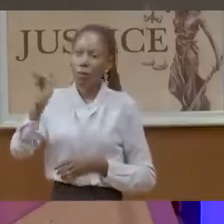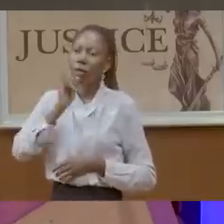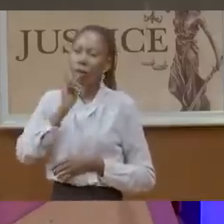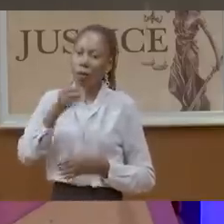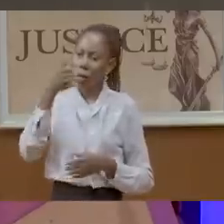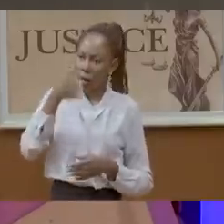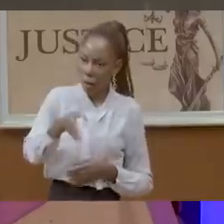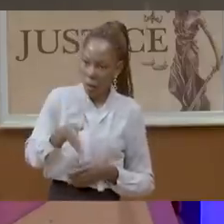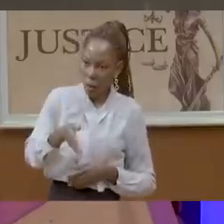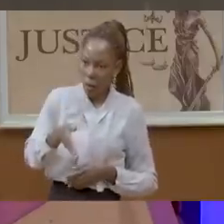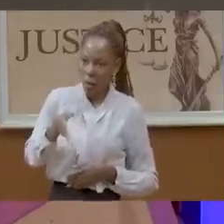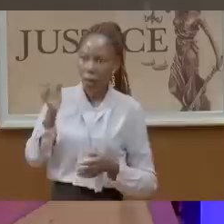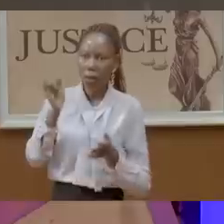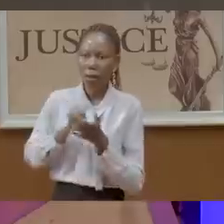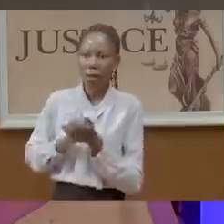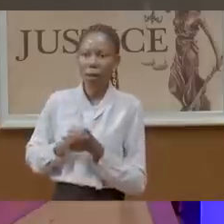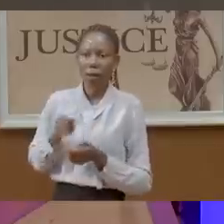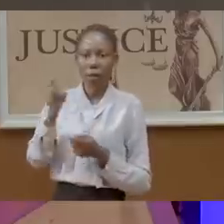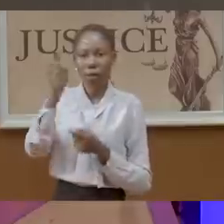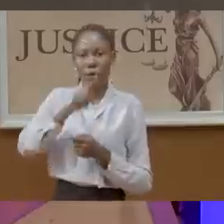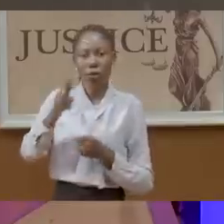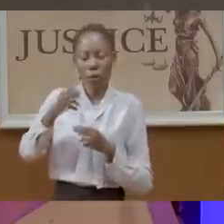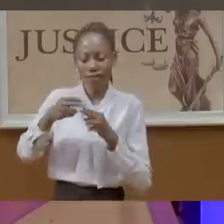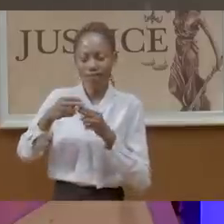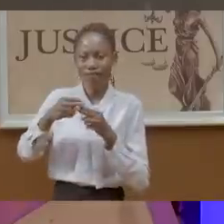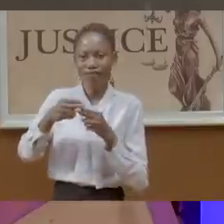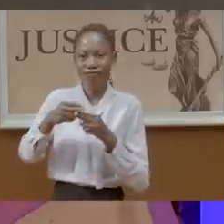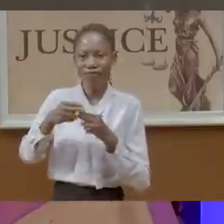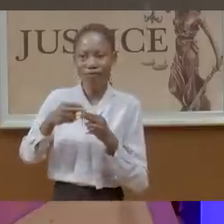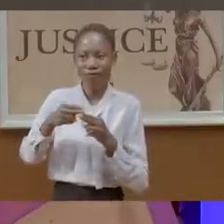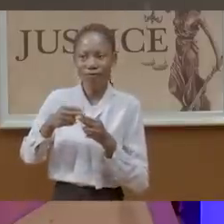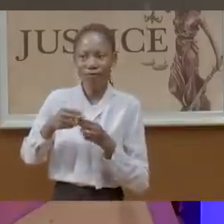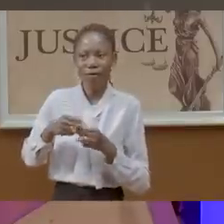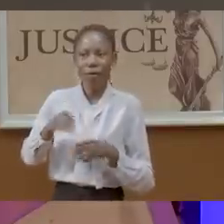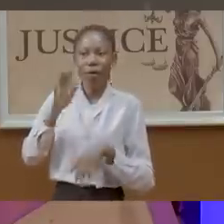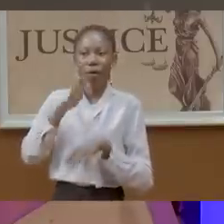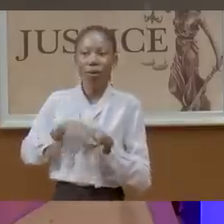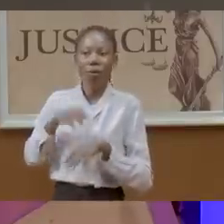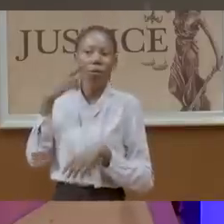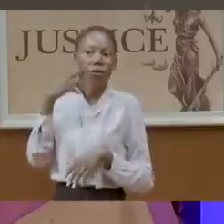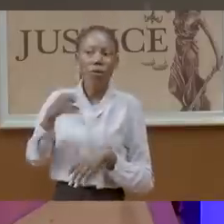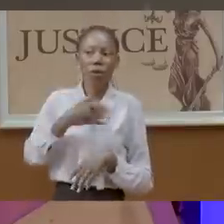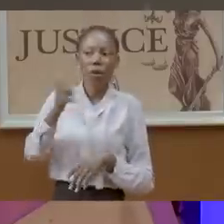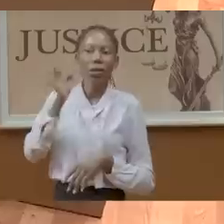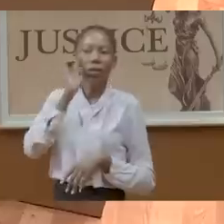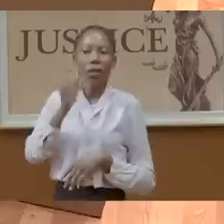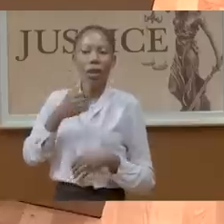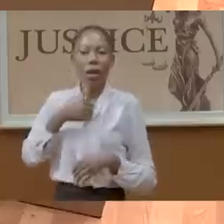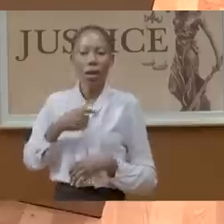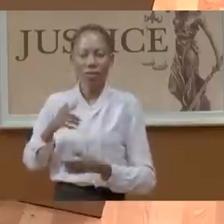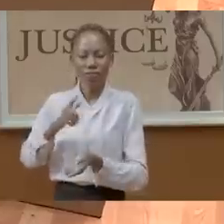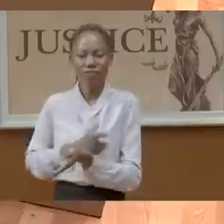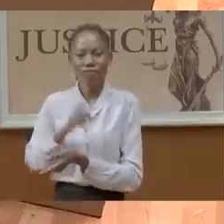was the one that even told me they used blade on me when the baby will not come out on time. And I've been on labor for 4 days for this